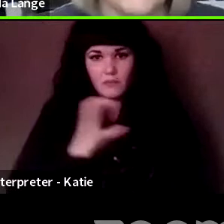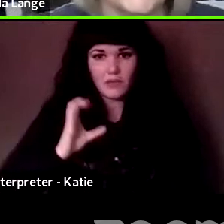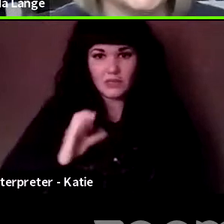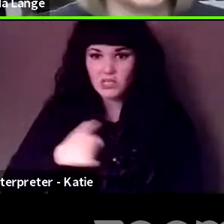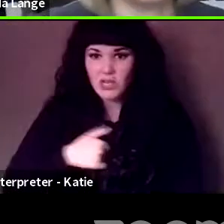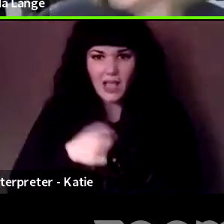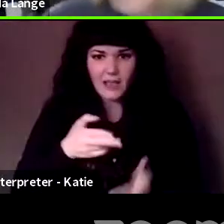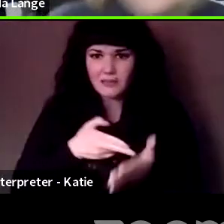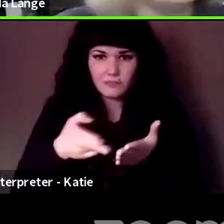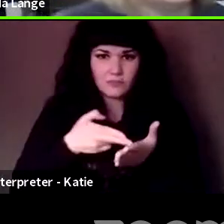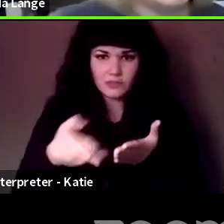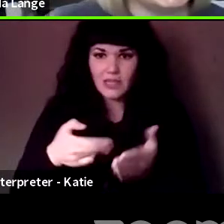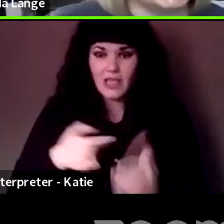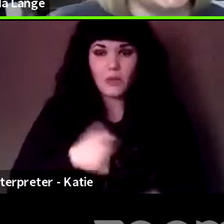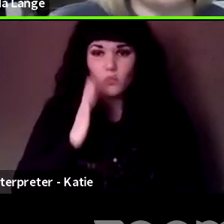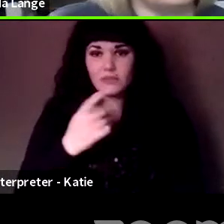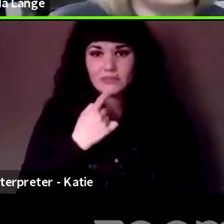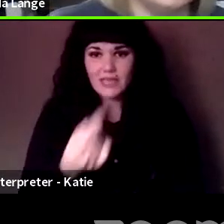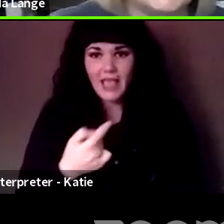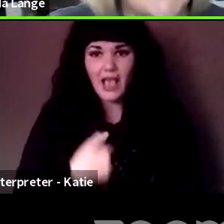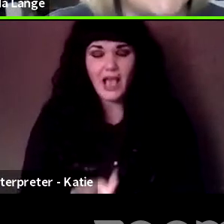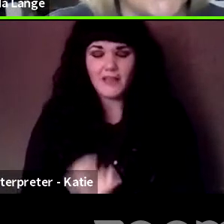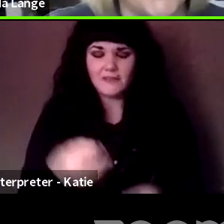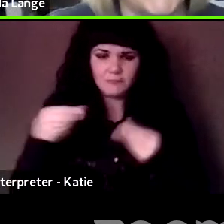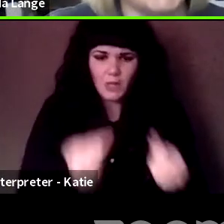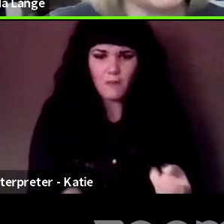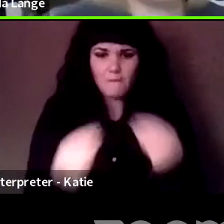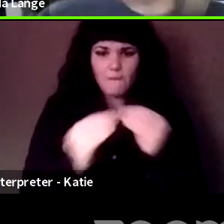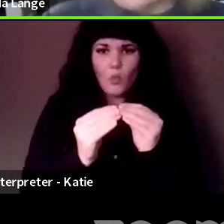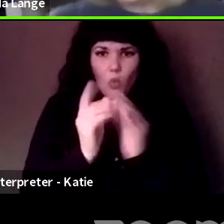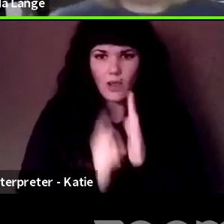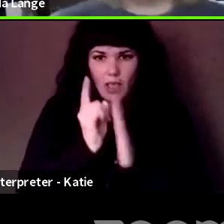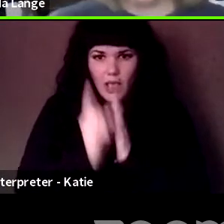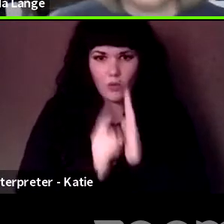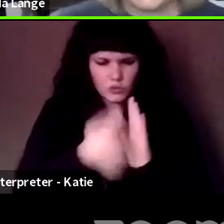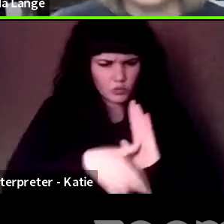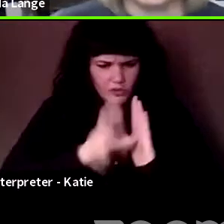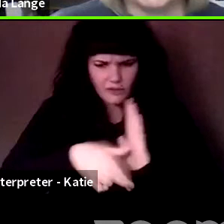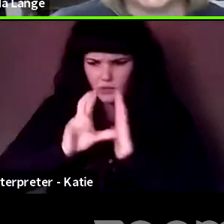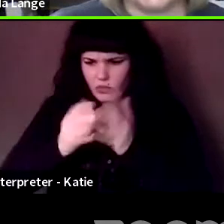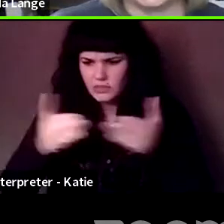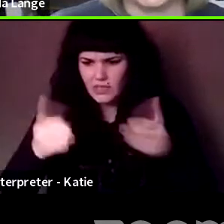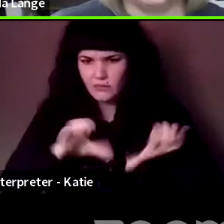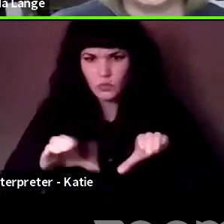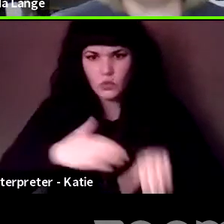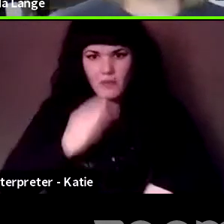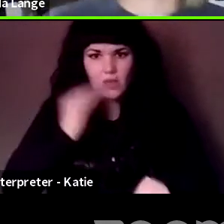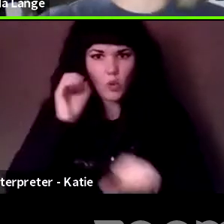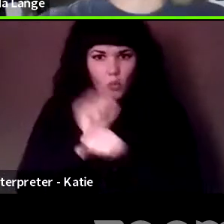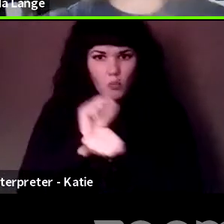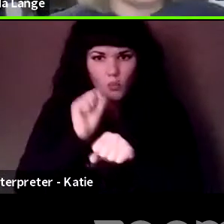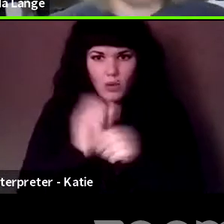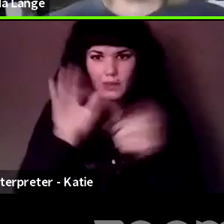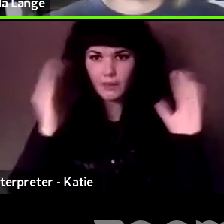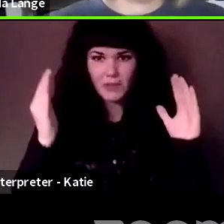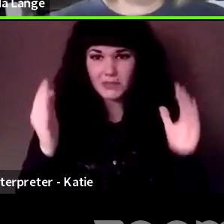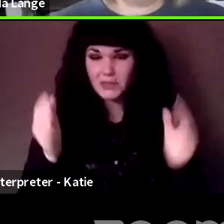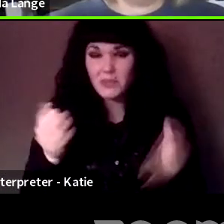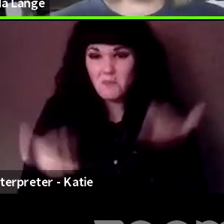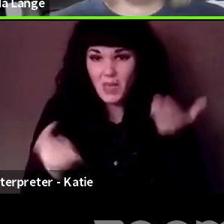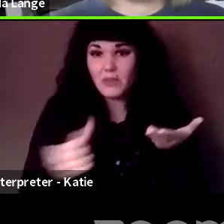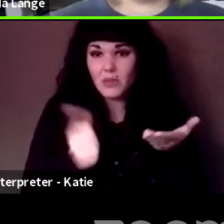more hours reviewing stuff and doing my homework than maybe some other ones on this commission. So don't